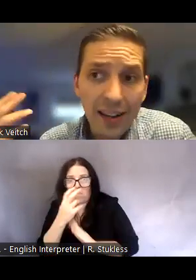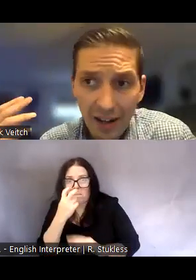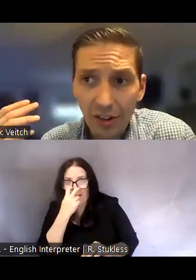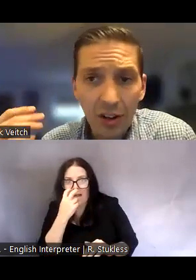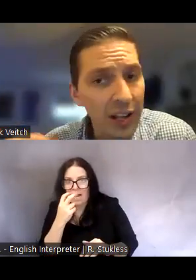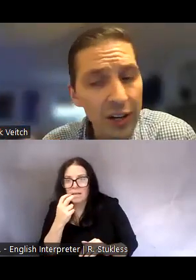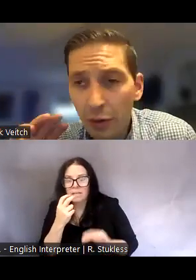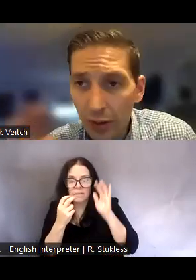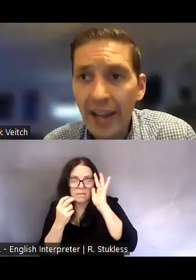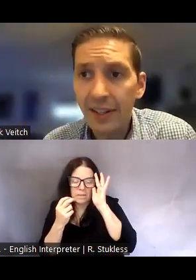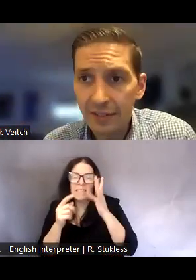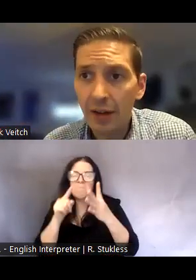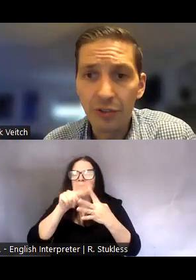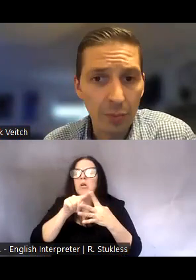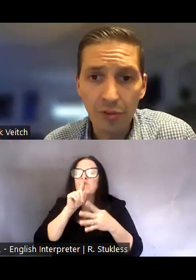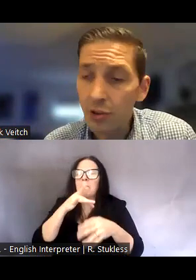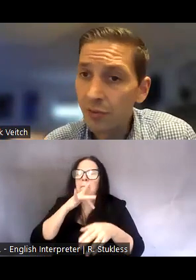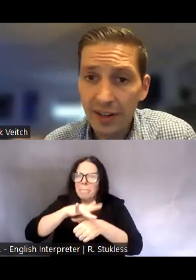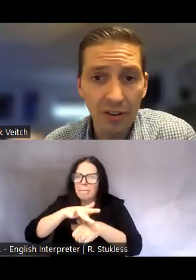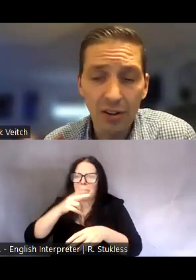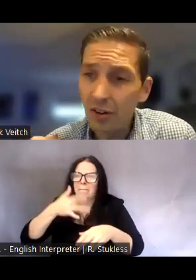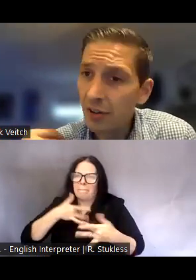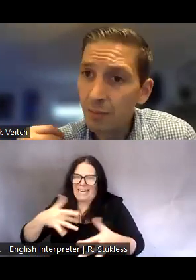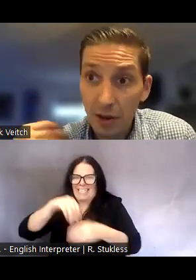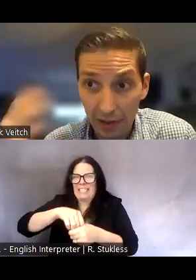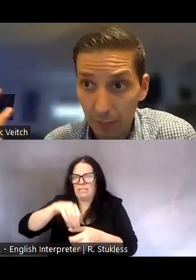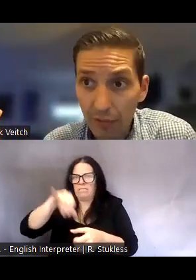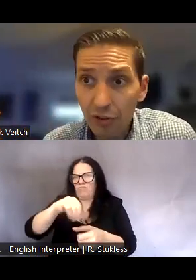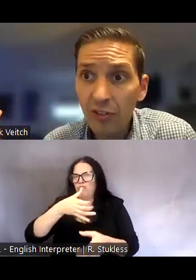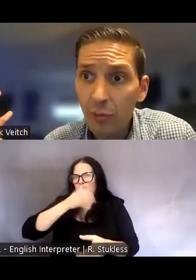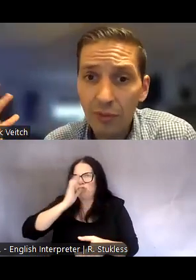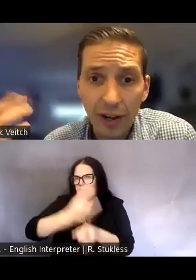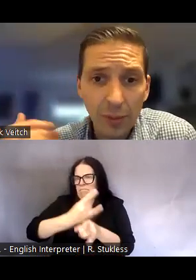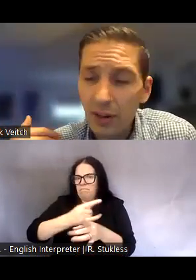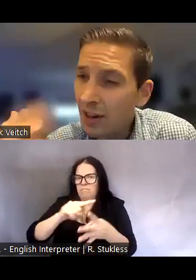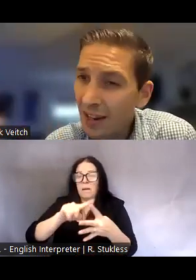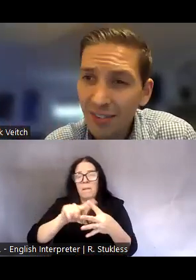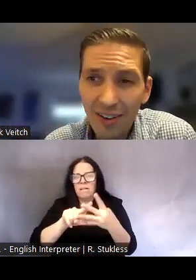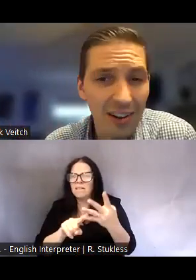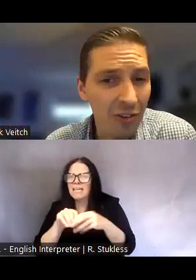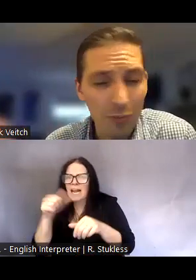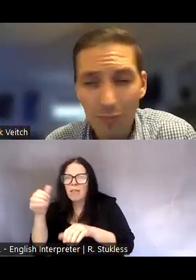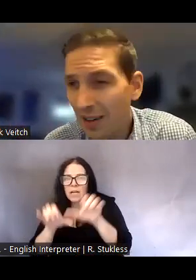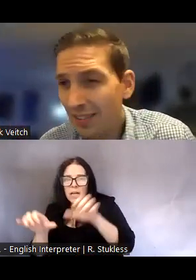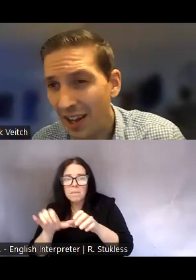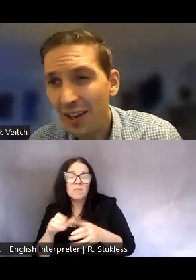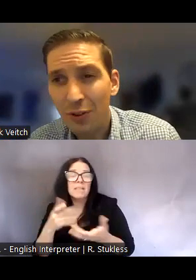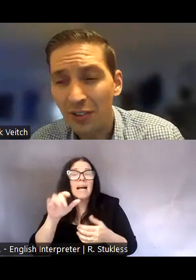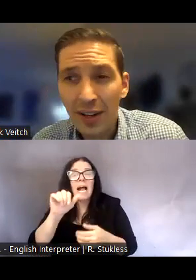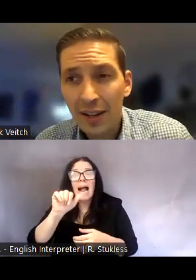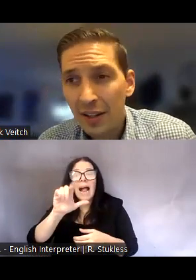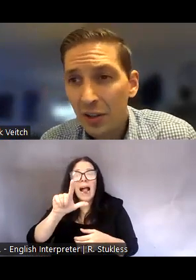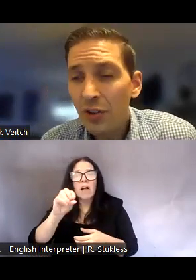And we can find alcohol in a variety of substances. You can find alcohol in like beverages, as we've talked about, in hand sanitizers,